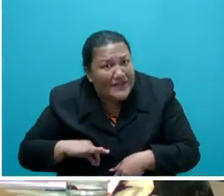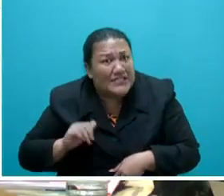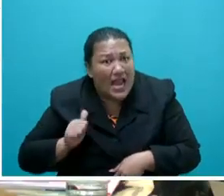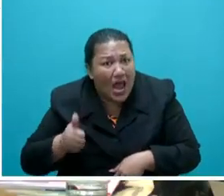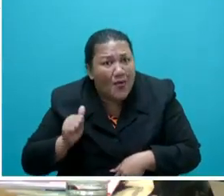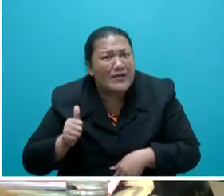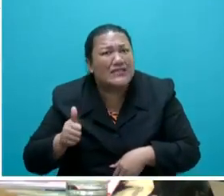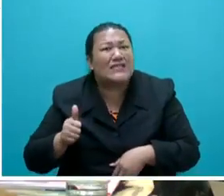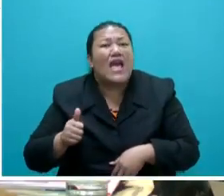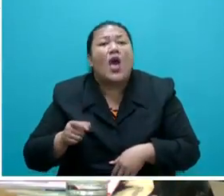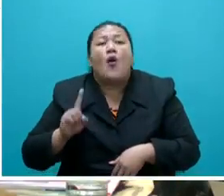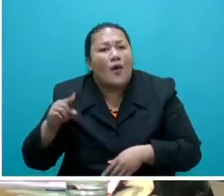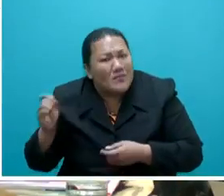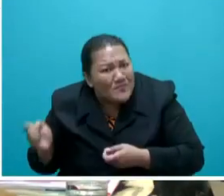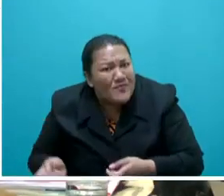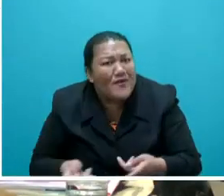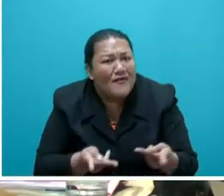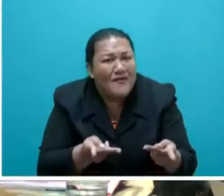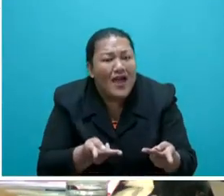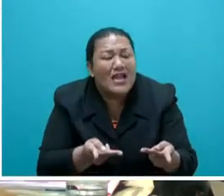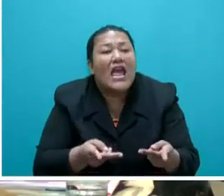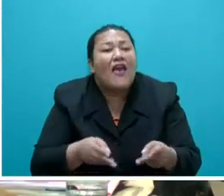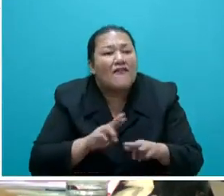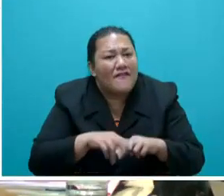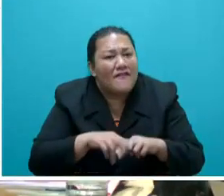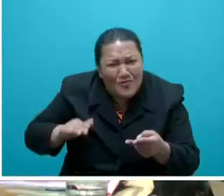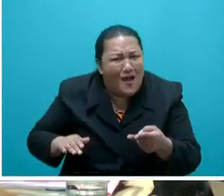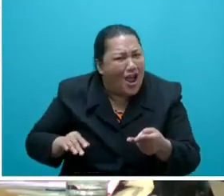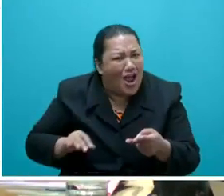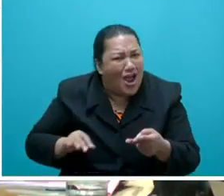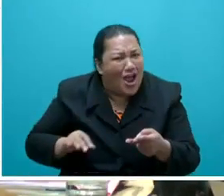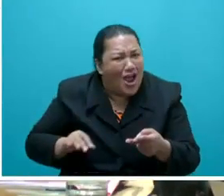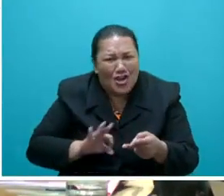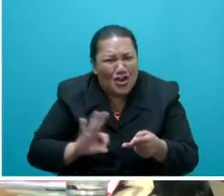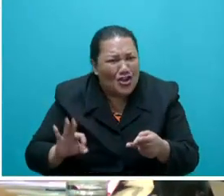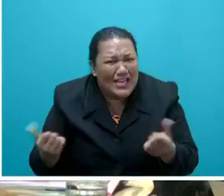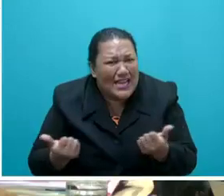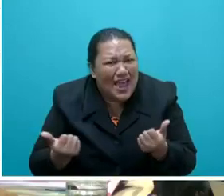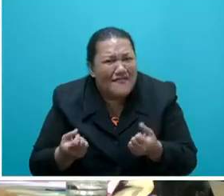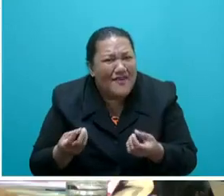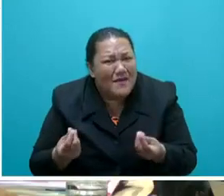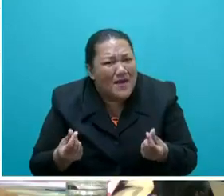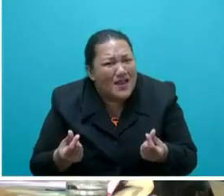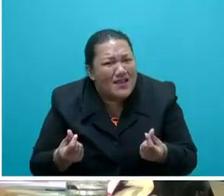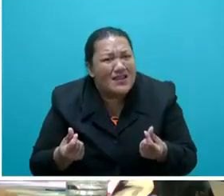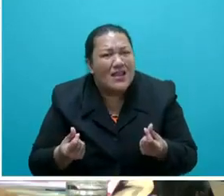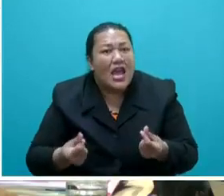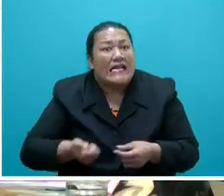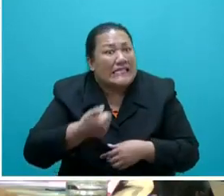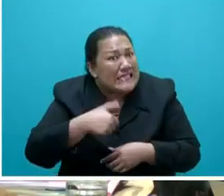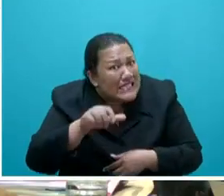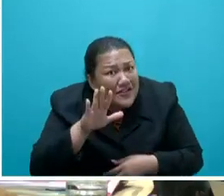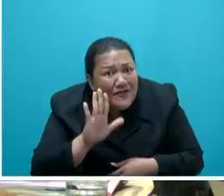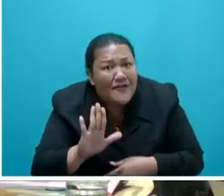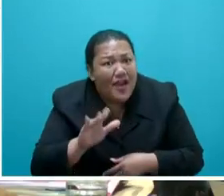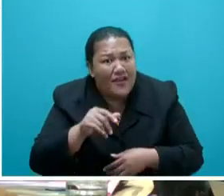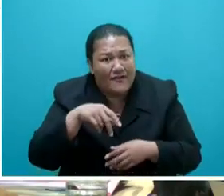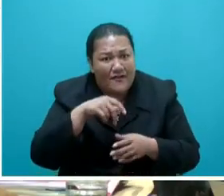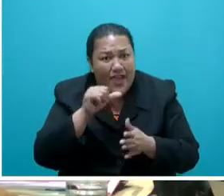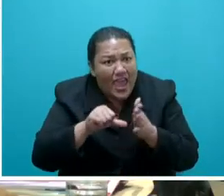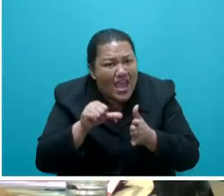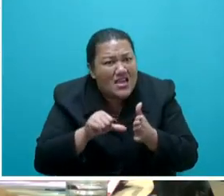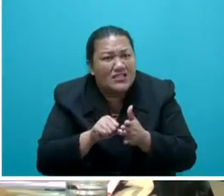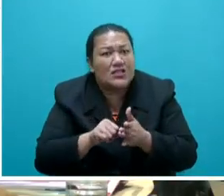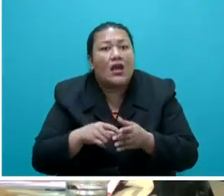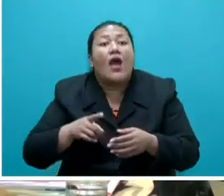not have a sustainable source of income. Social pension for those over 65 years who are not earning an income and who